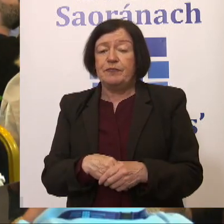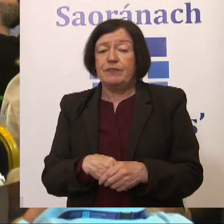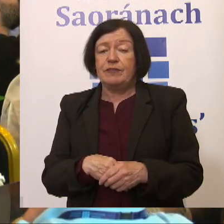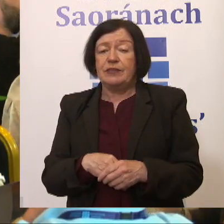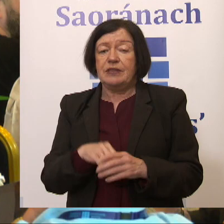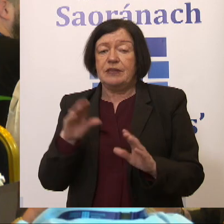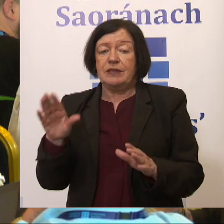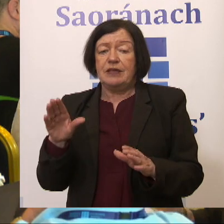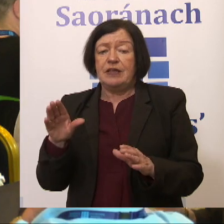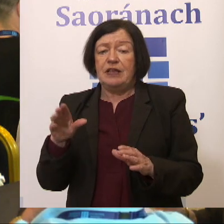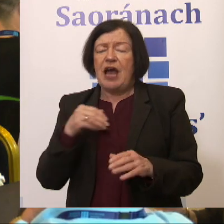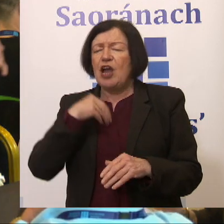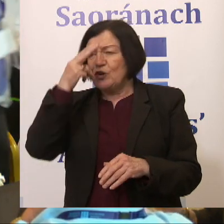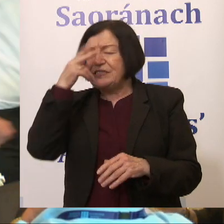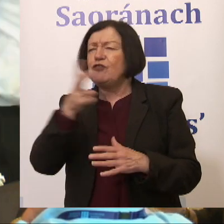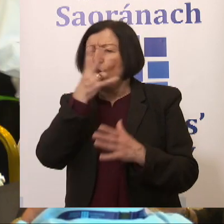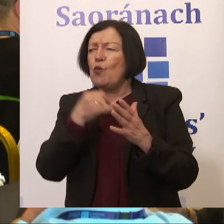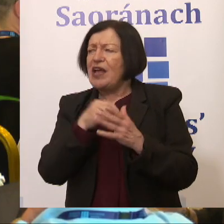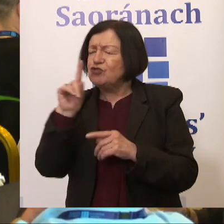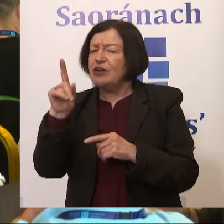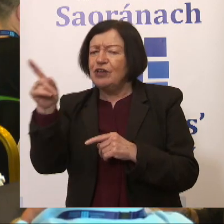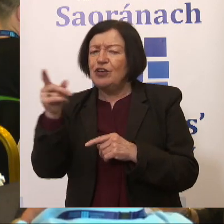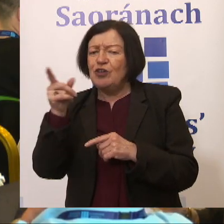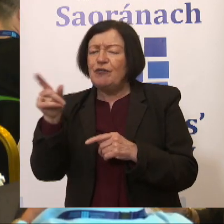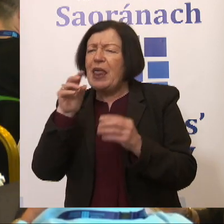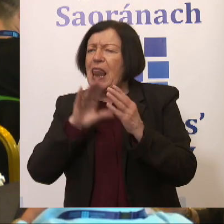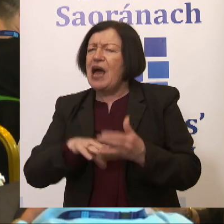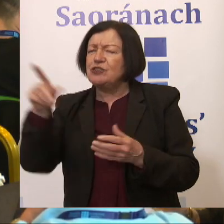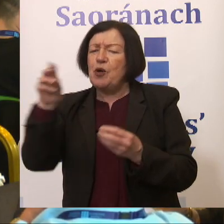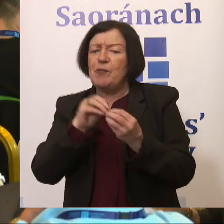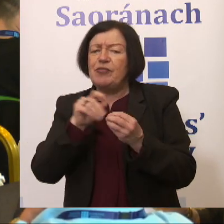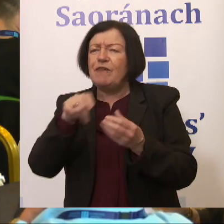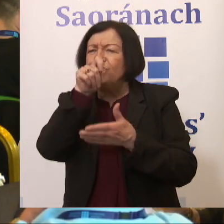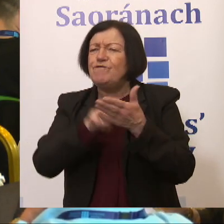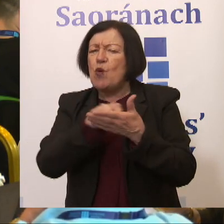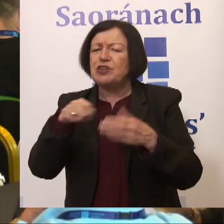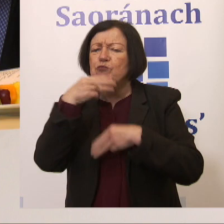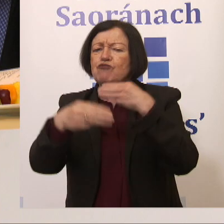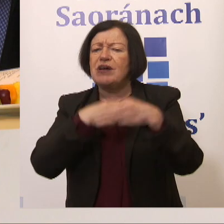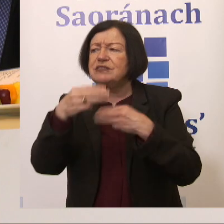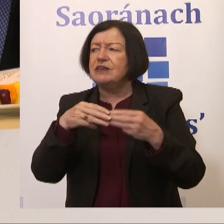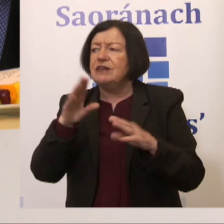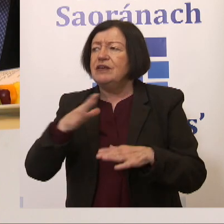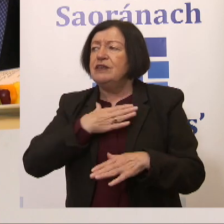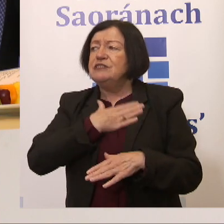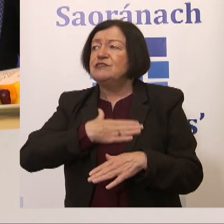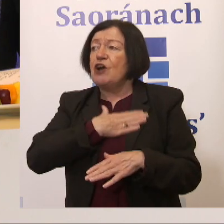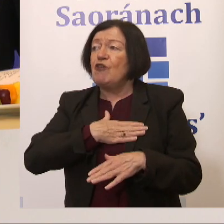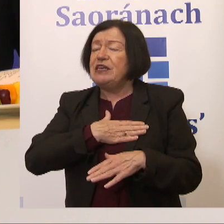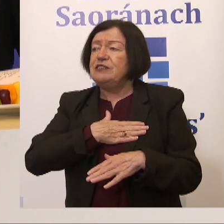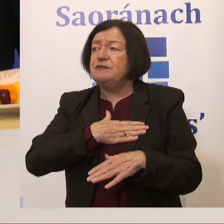Just, Shifra, sorry, so I understand the question. Just the last thing you said threw me a little bit, the voting process. Thank